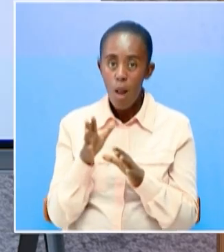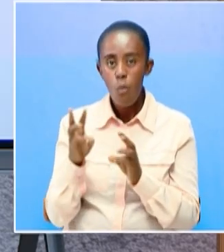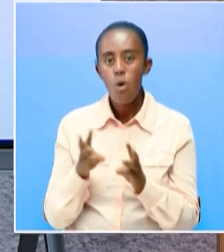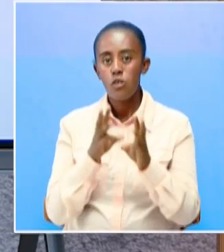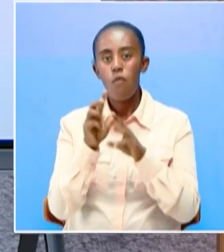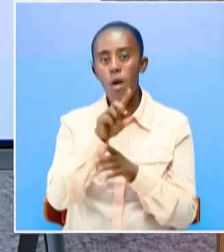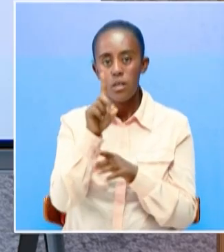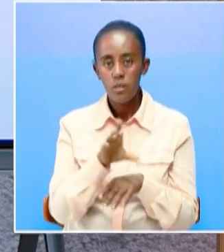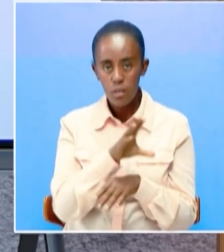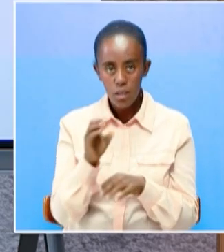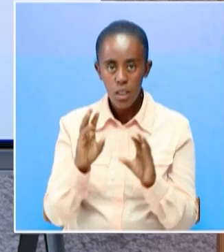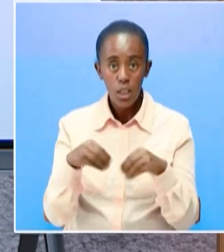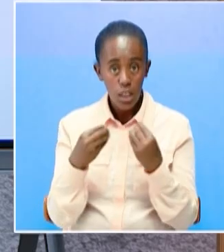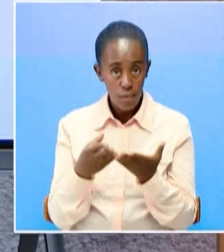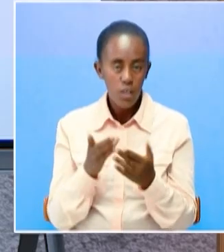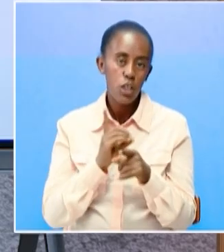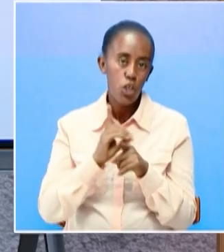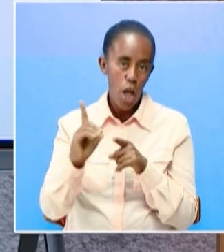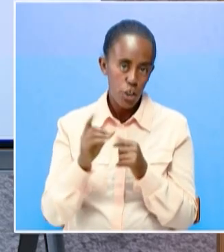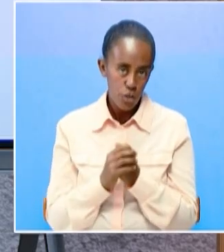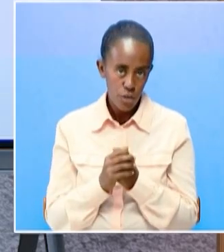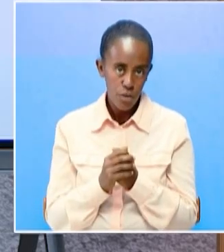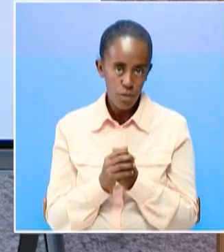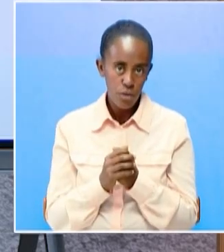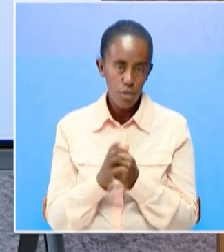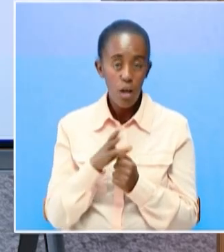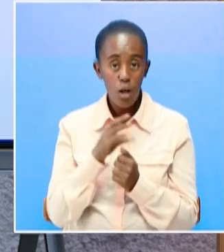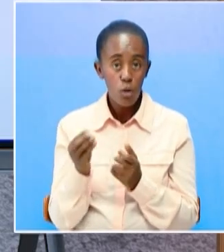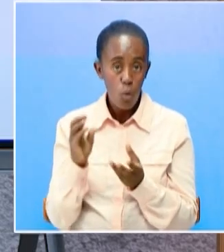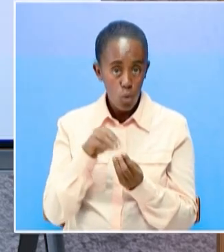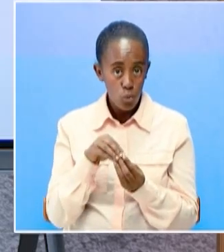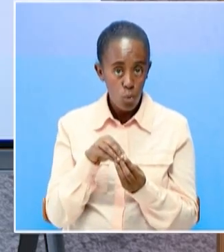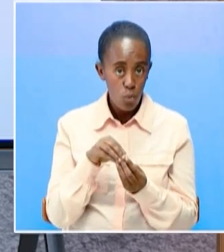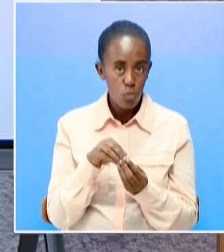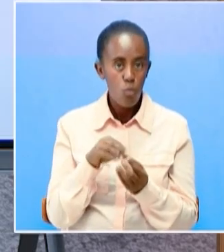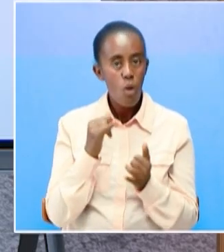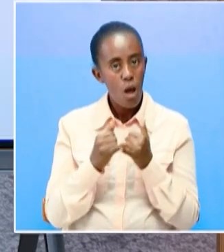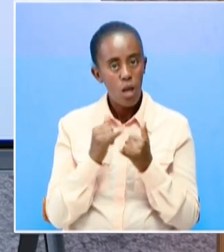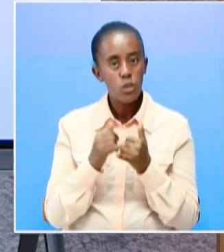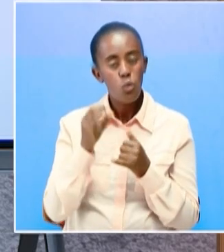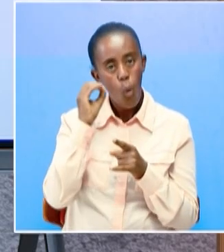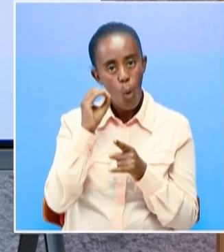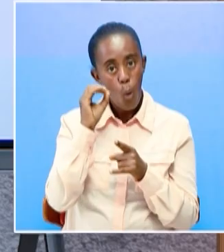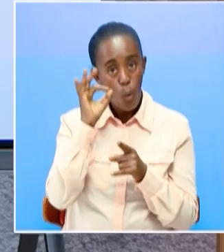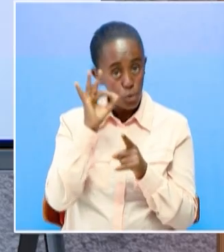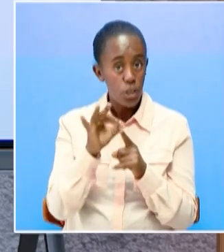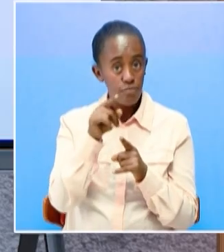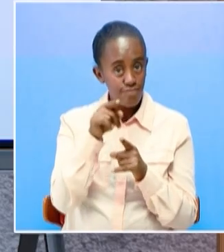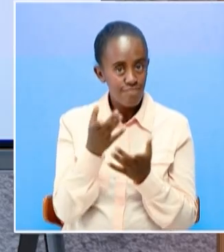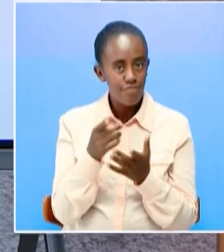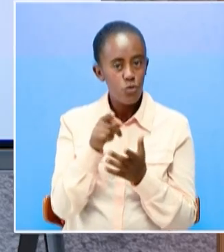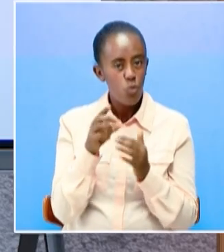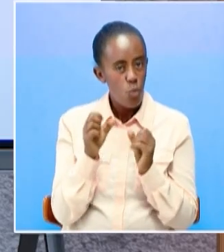asking and giving direction. And on the last objectives, you will be able